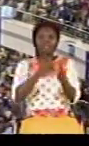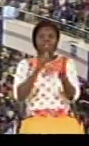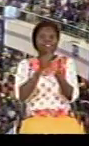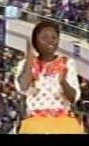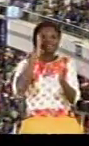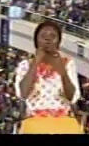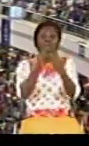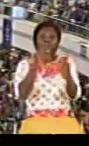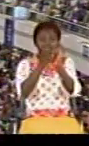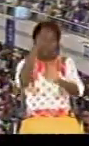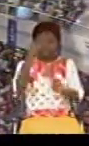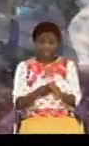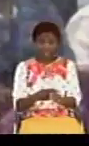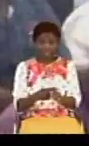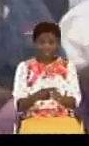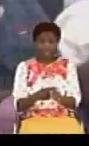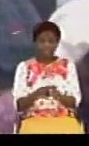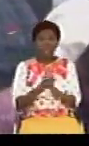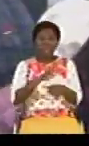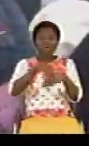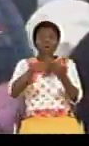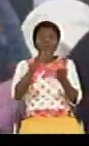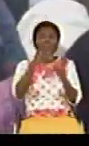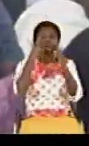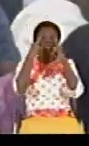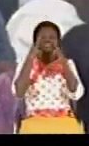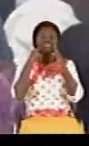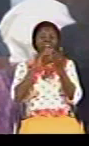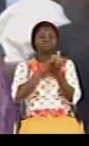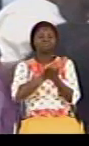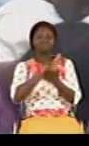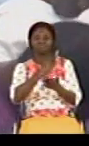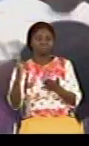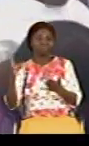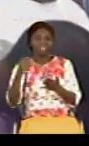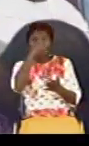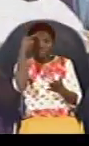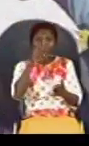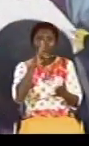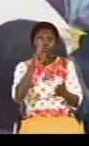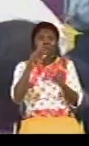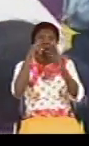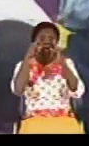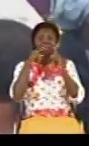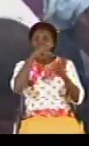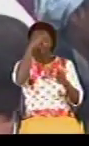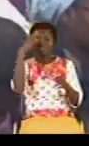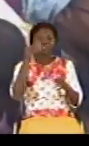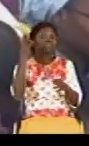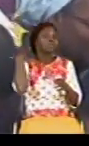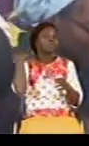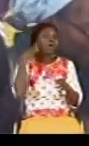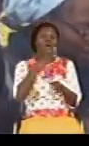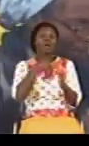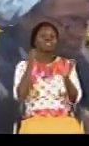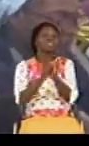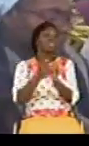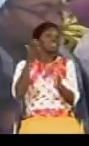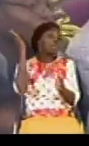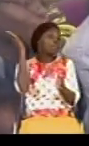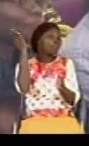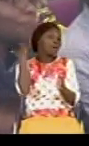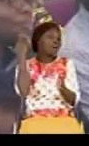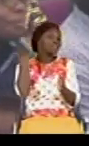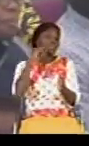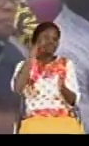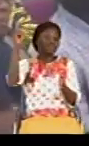tears. Because you are crying because of the past. And that past is canceled. You are